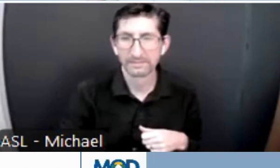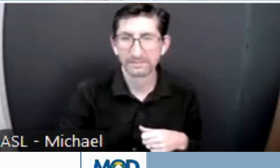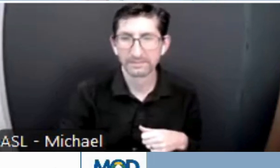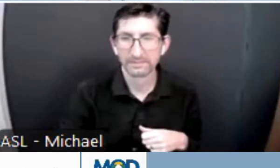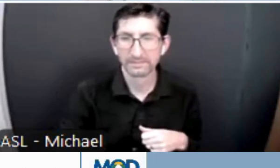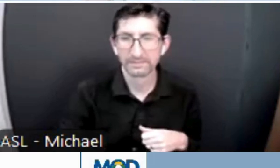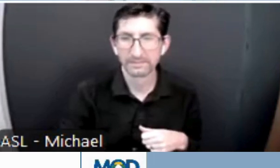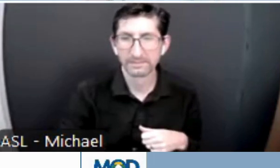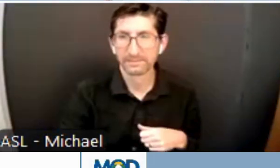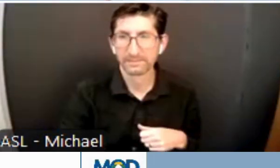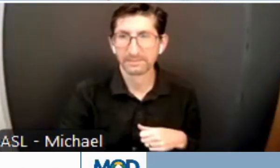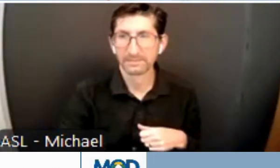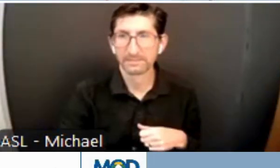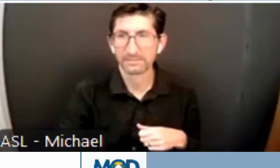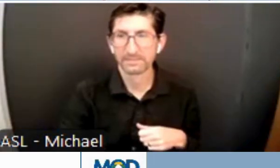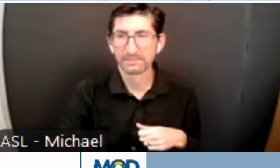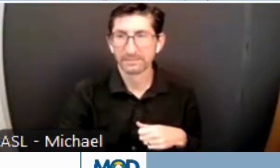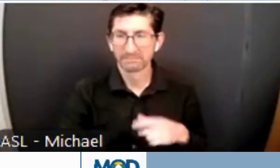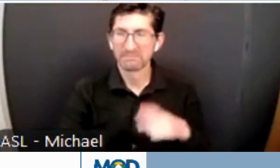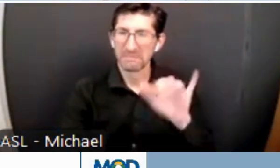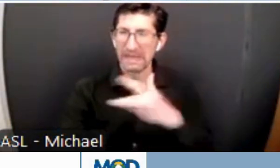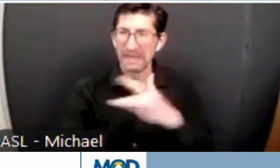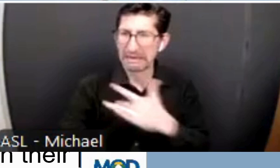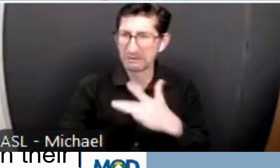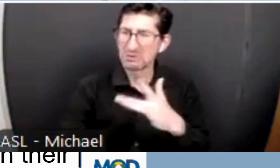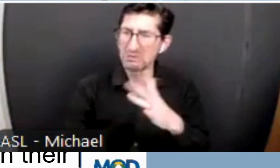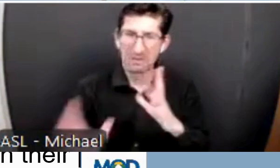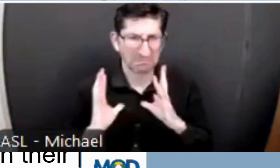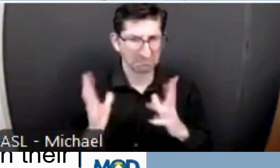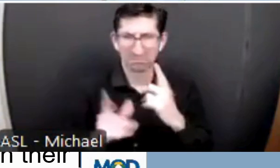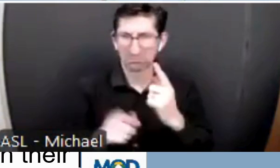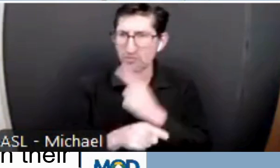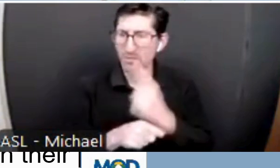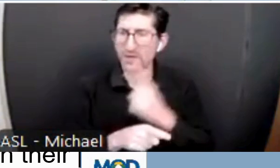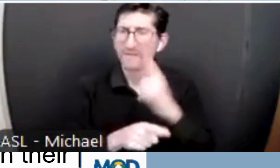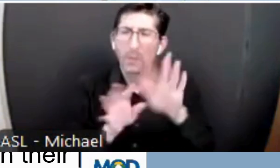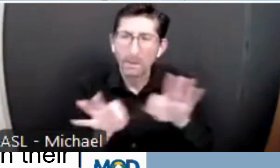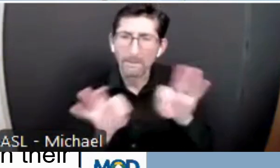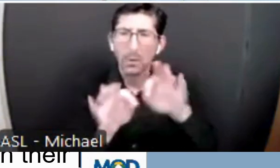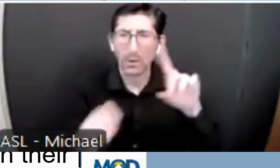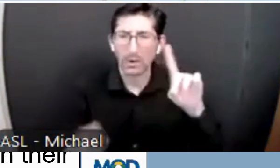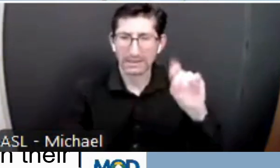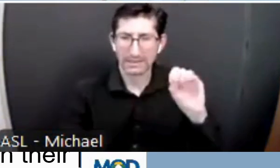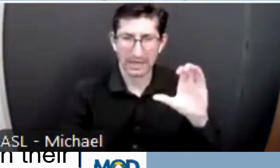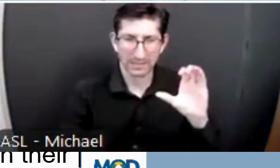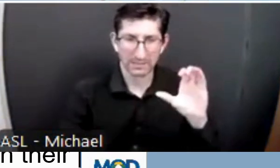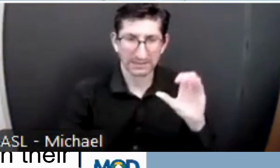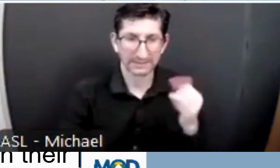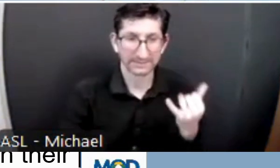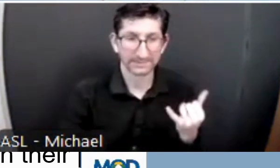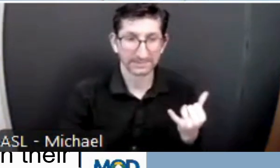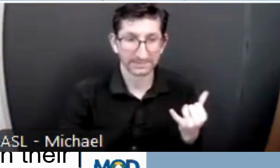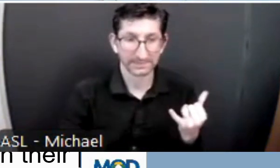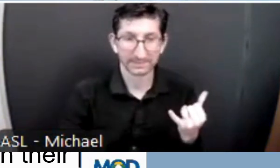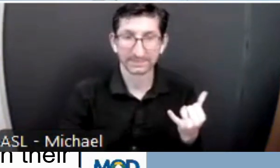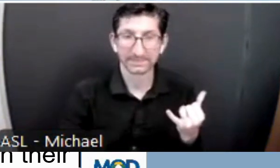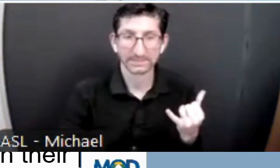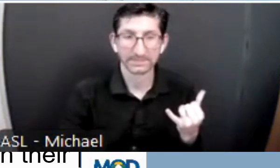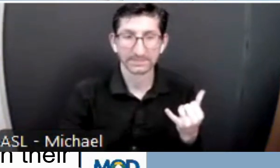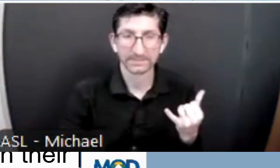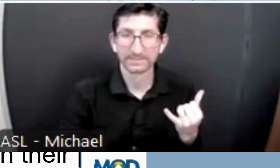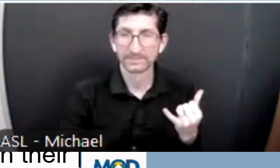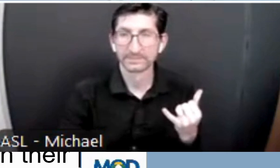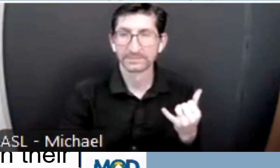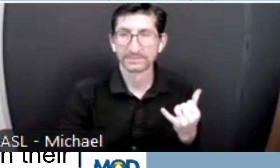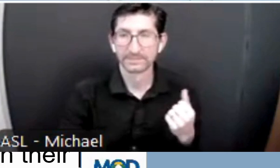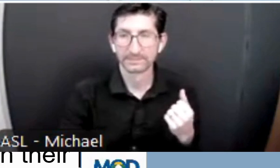important documents. Great. Let's quickly look at the last part of considering our solutions, the